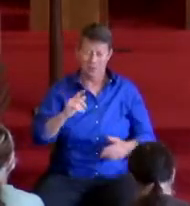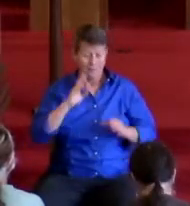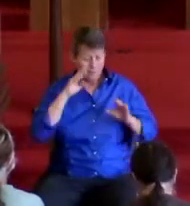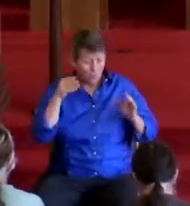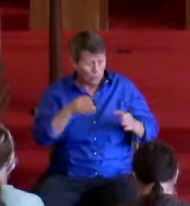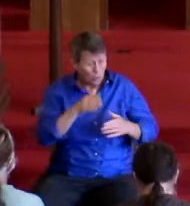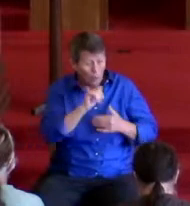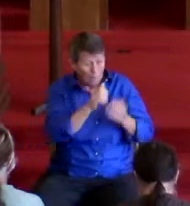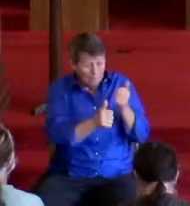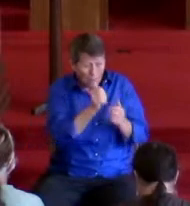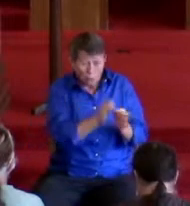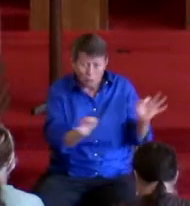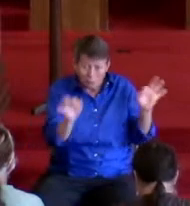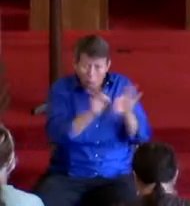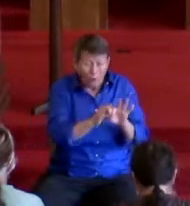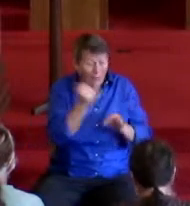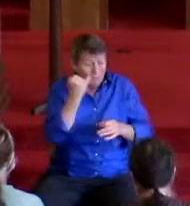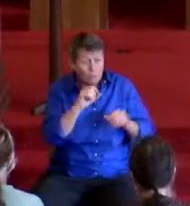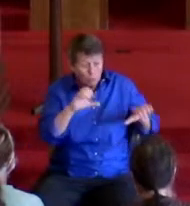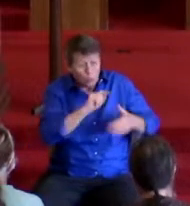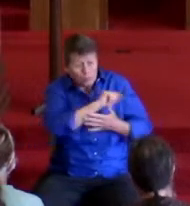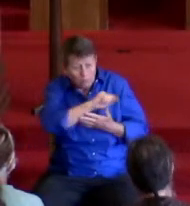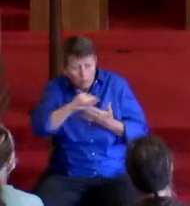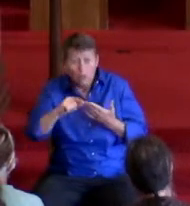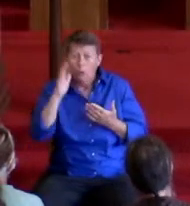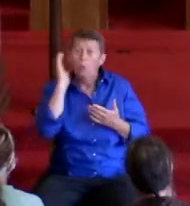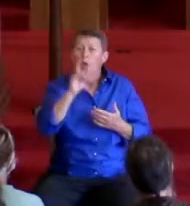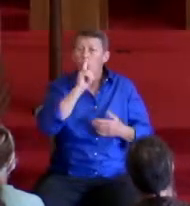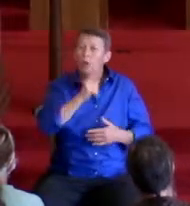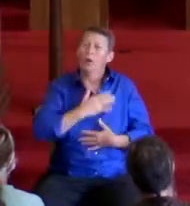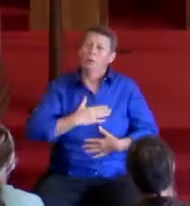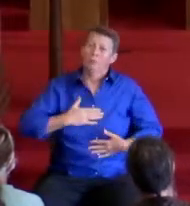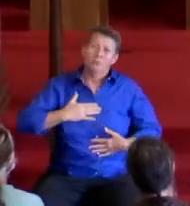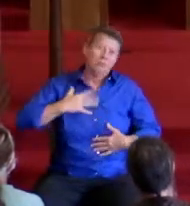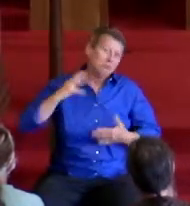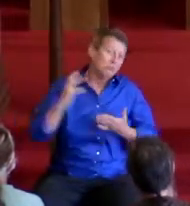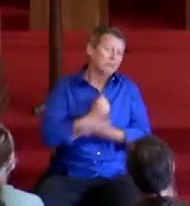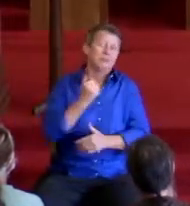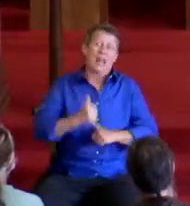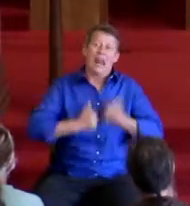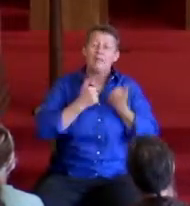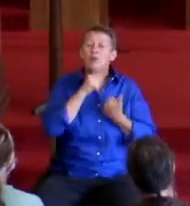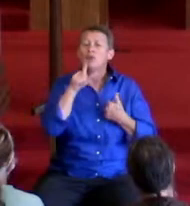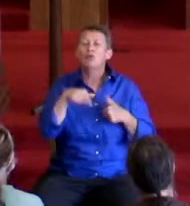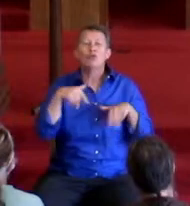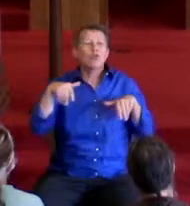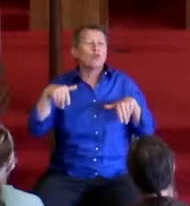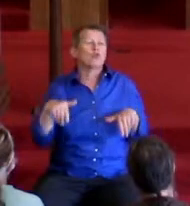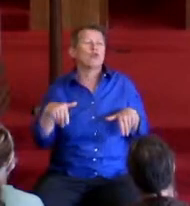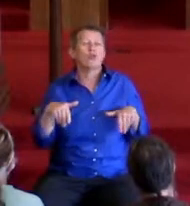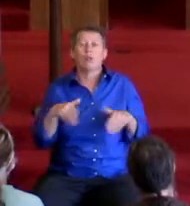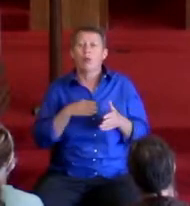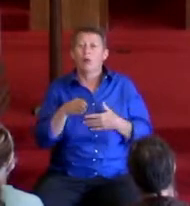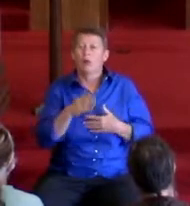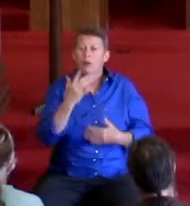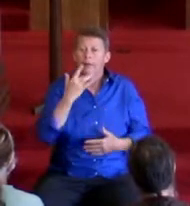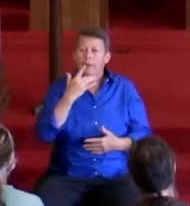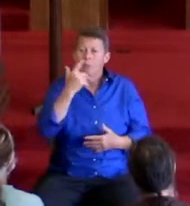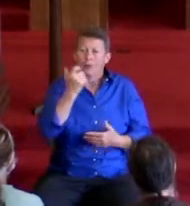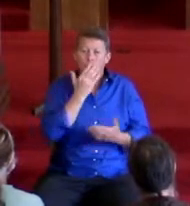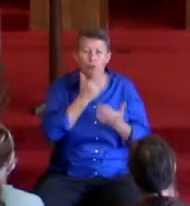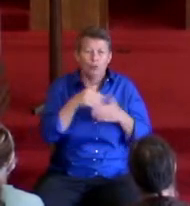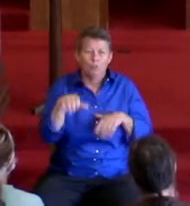And if you do, you'll live. You'll really live and not be complacent or just get by on good